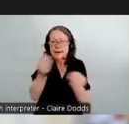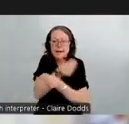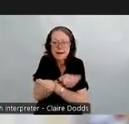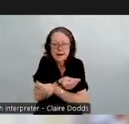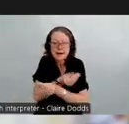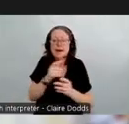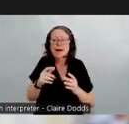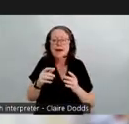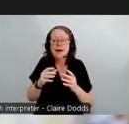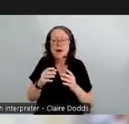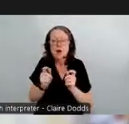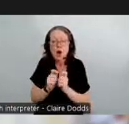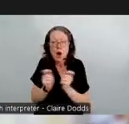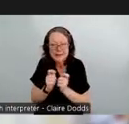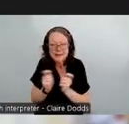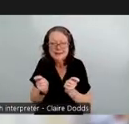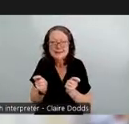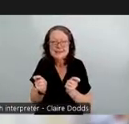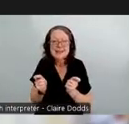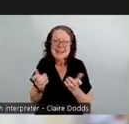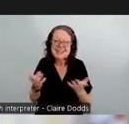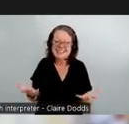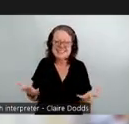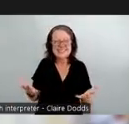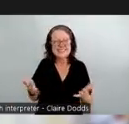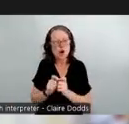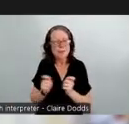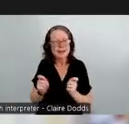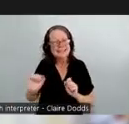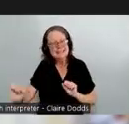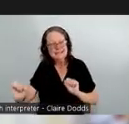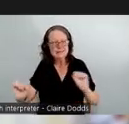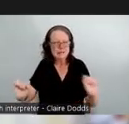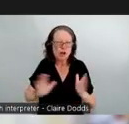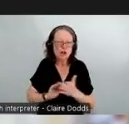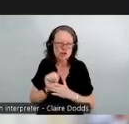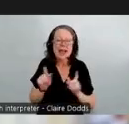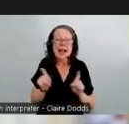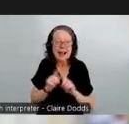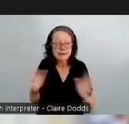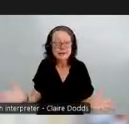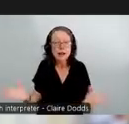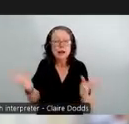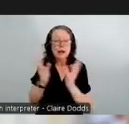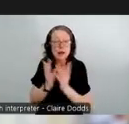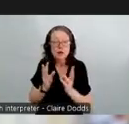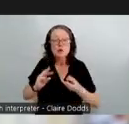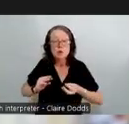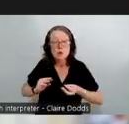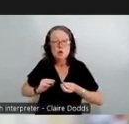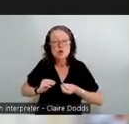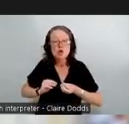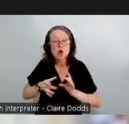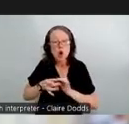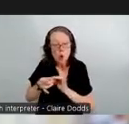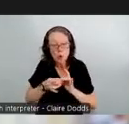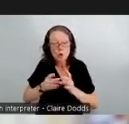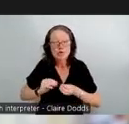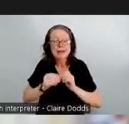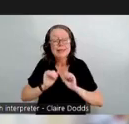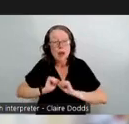kind of seminal comics between them and respond to them, but they'll actually co-create their own new comic book